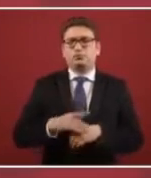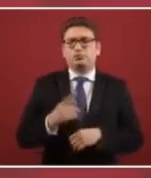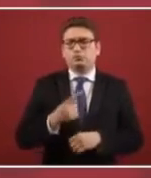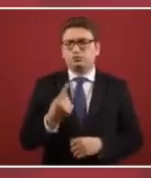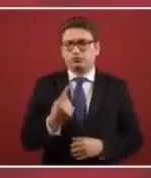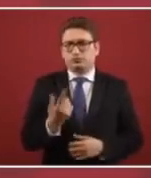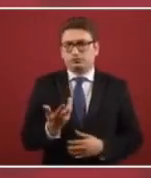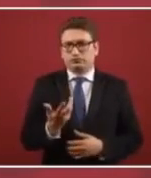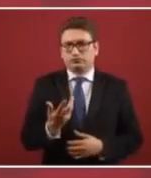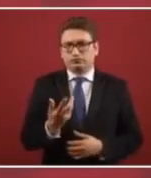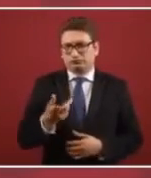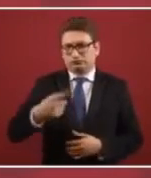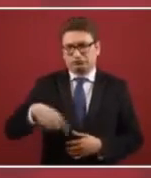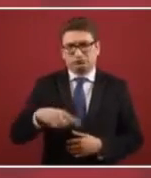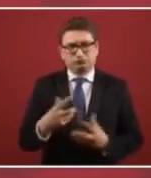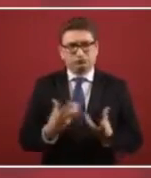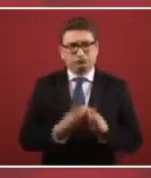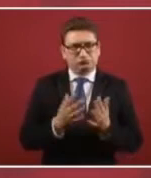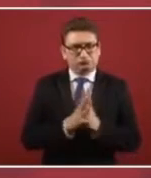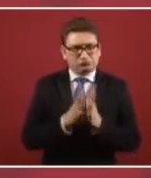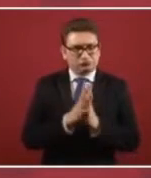participate in